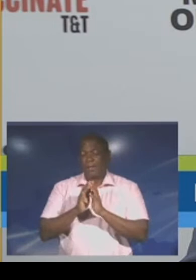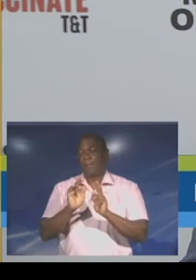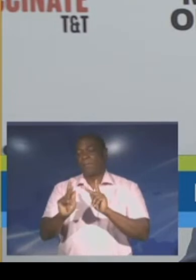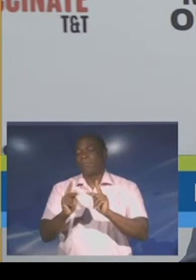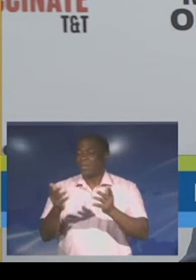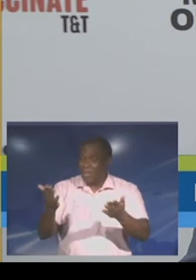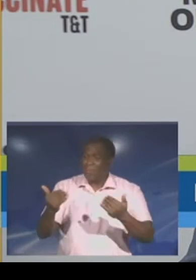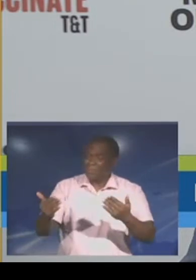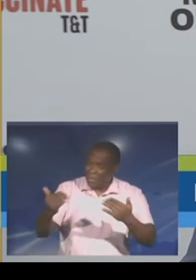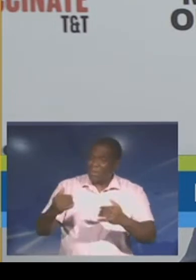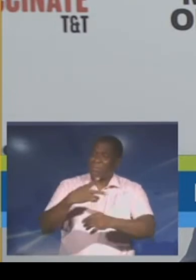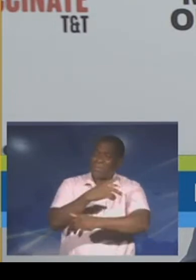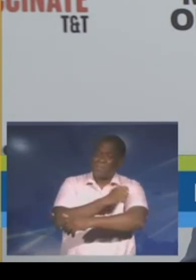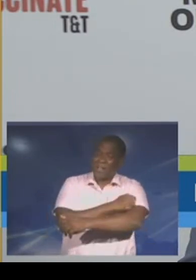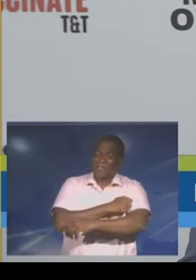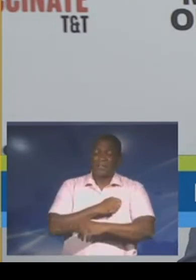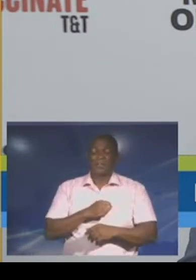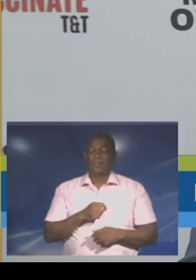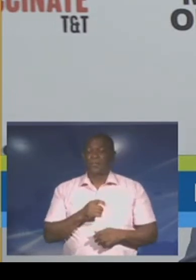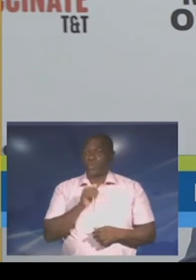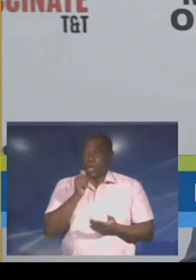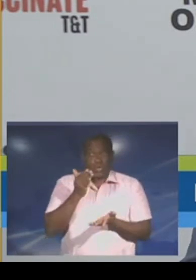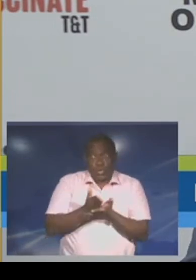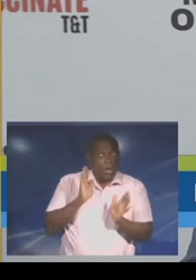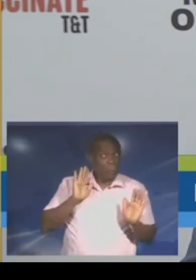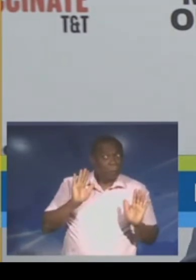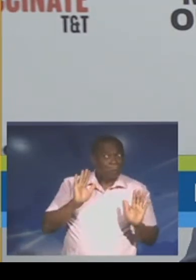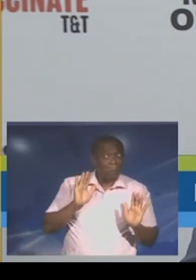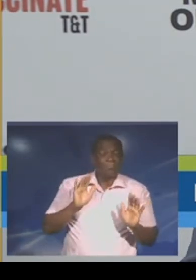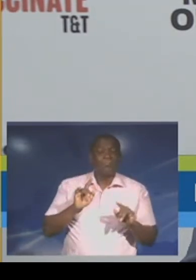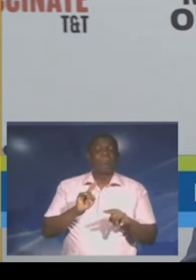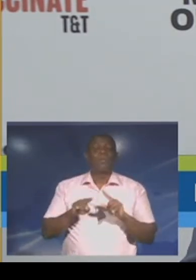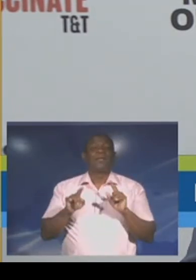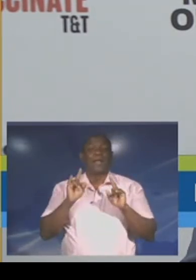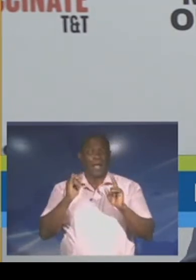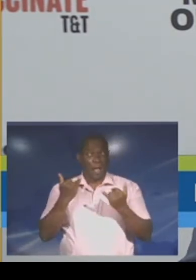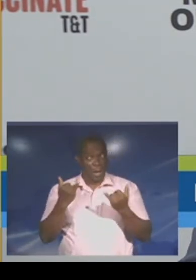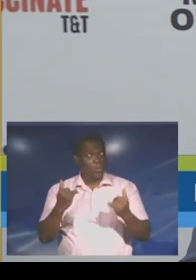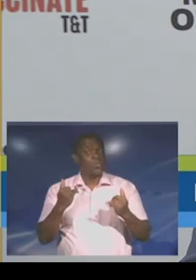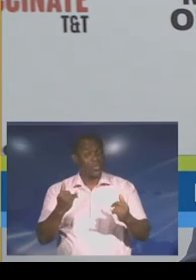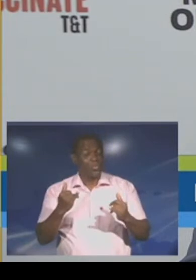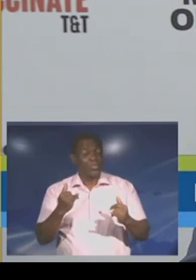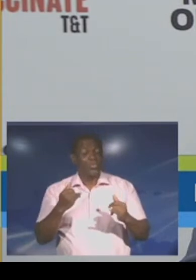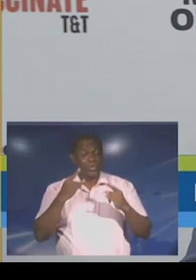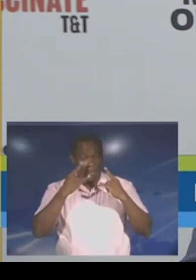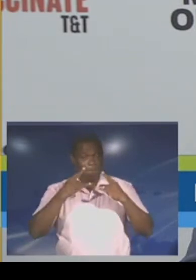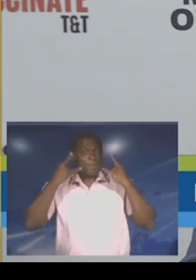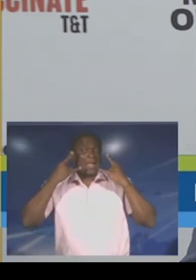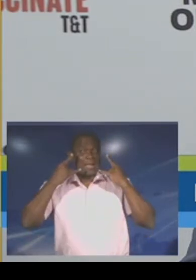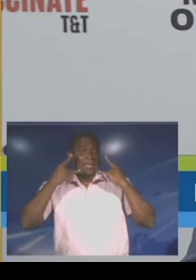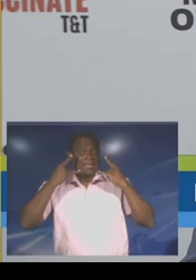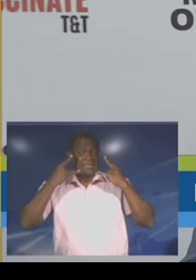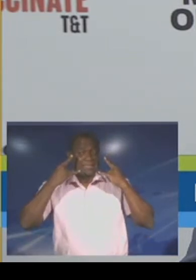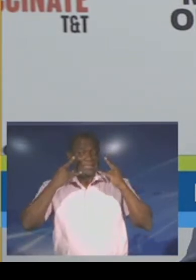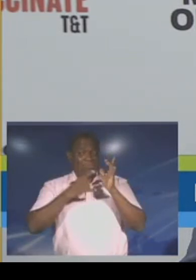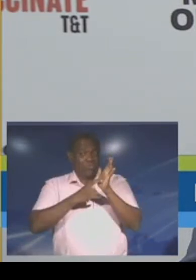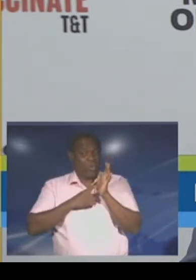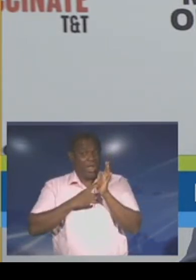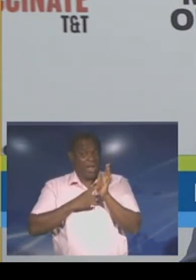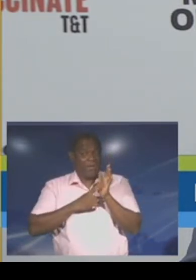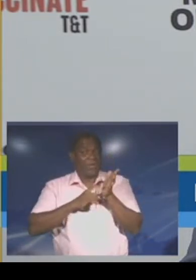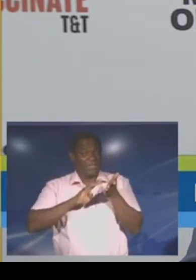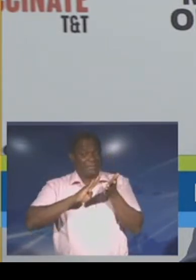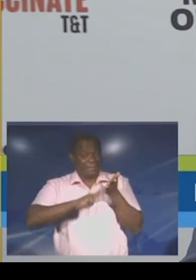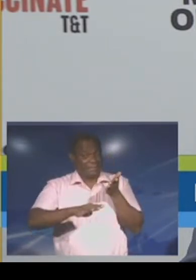an informed decision. But now, with the dropping of the mask mandate, as I said, and thanks again for raising this issue, Richard,